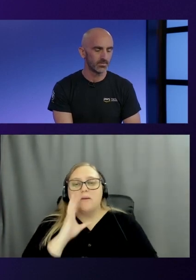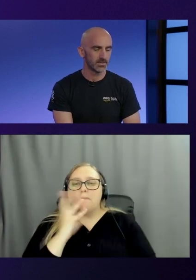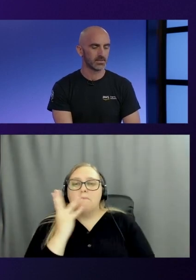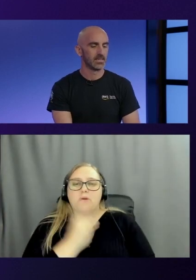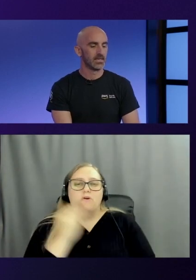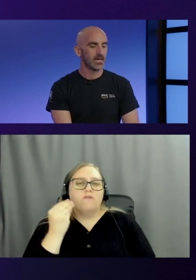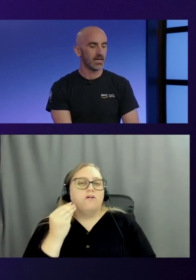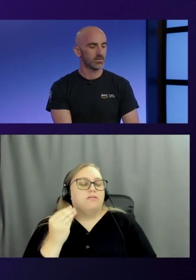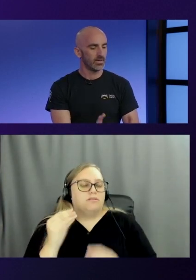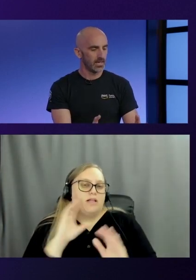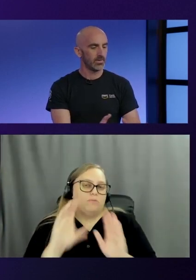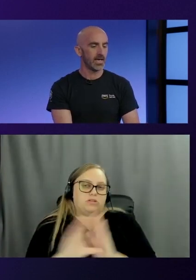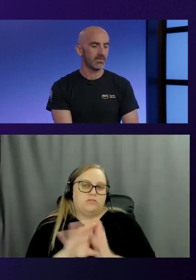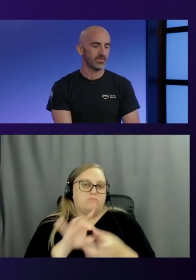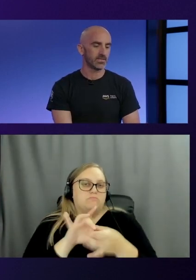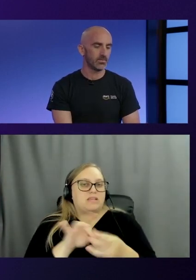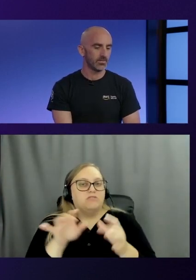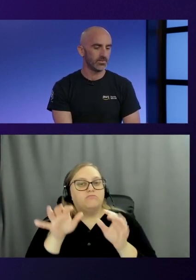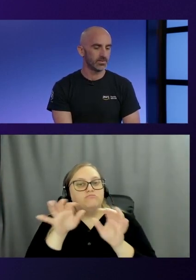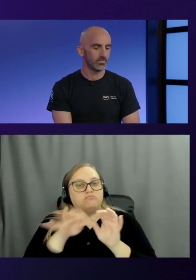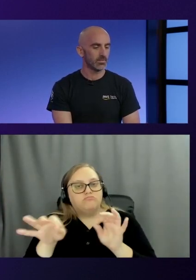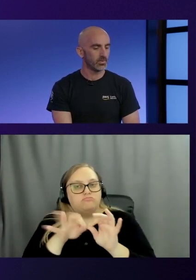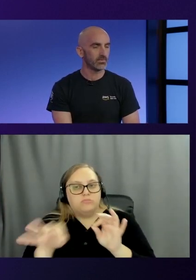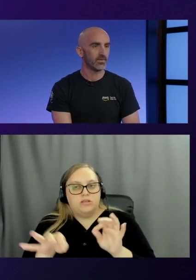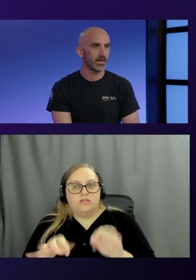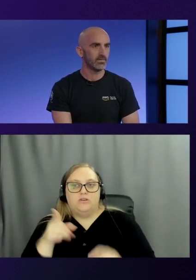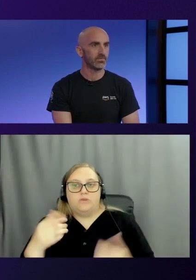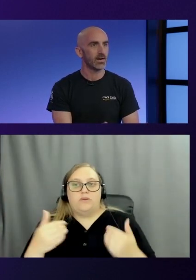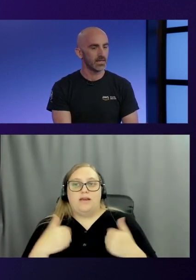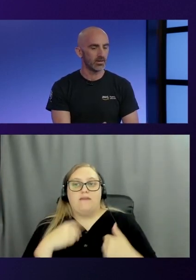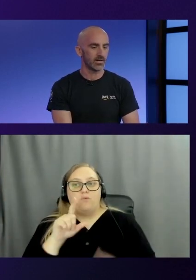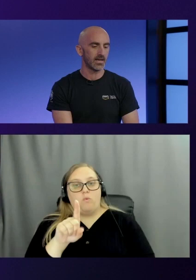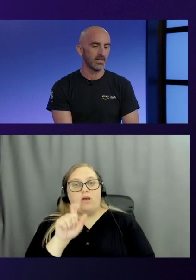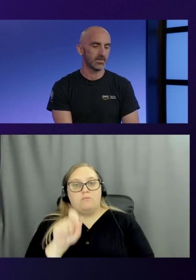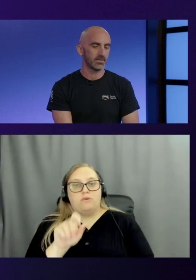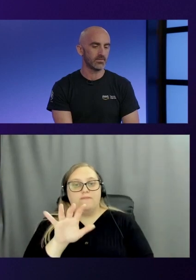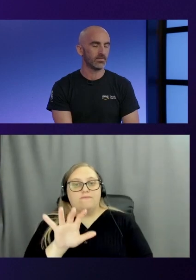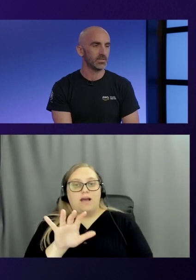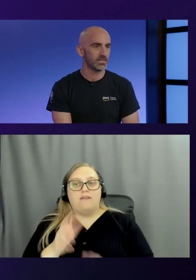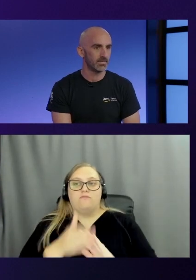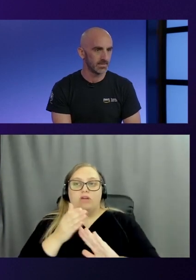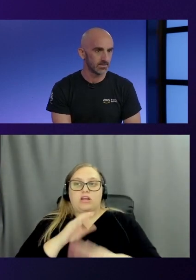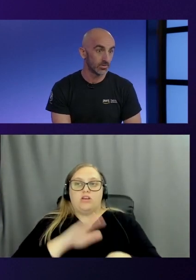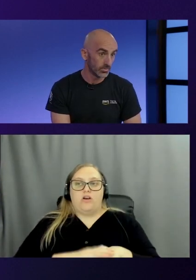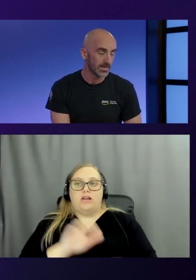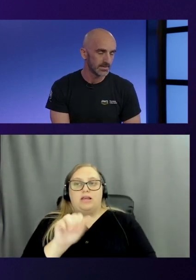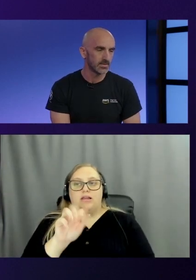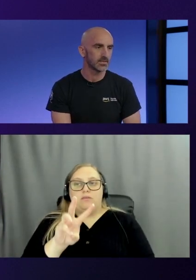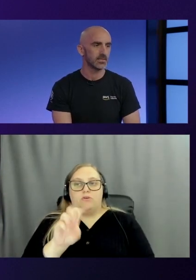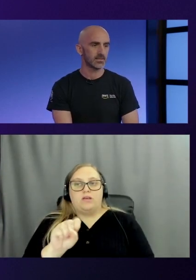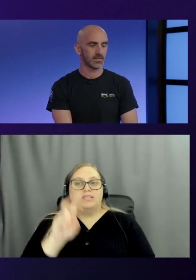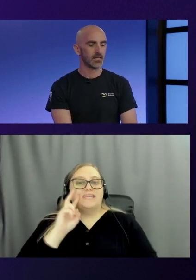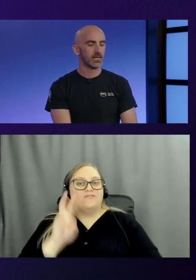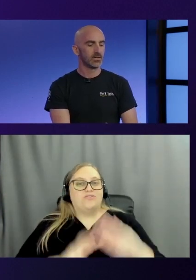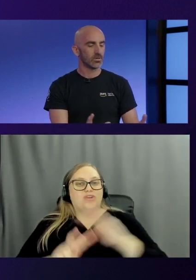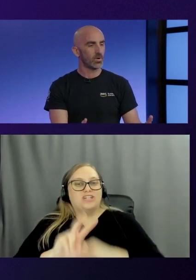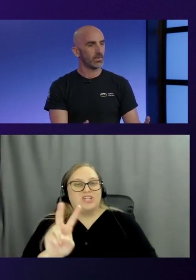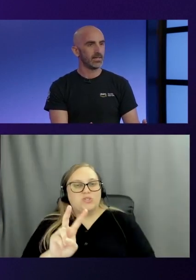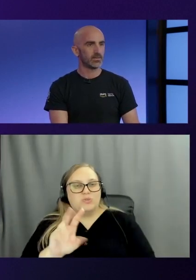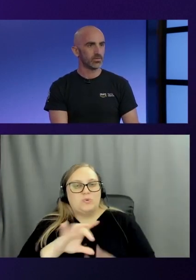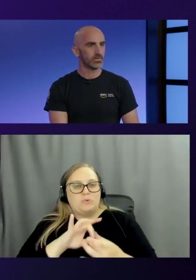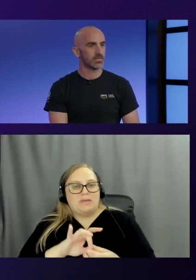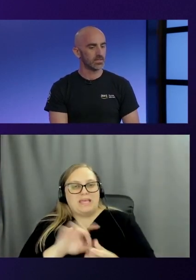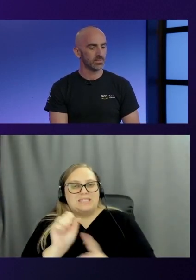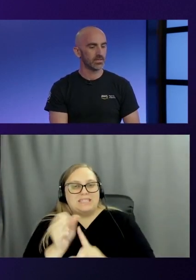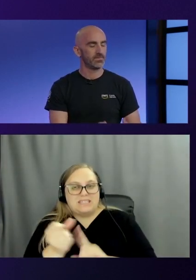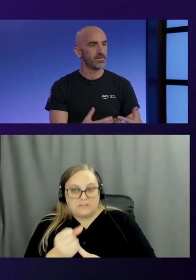text prompt. So here we have Stable Diffusion 1.5 running on an AWS Inferentia 2-based instance. So what we